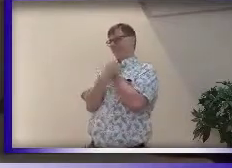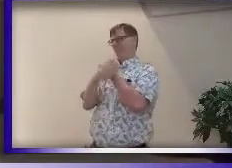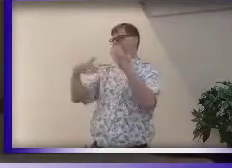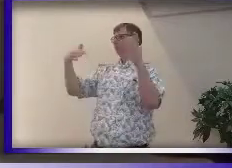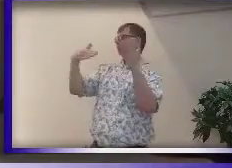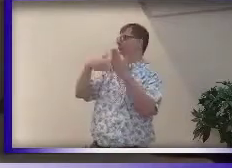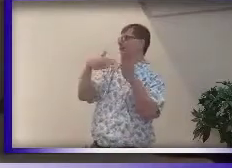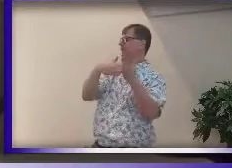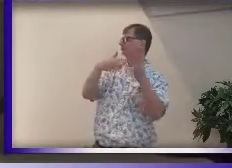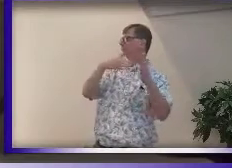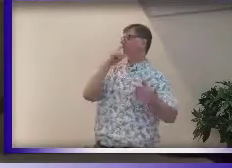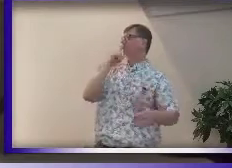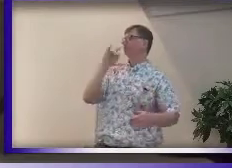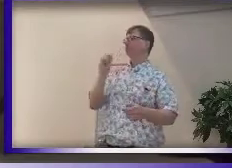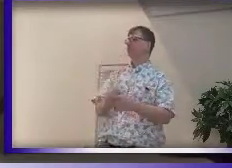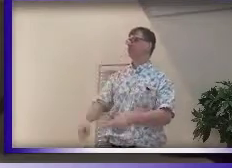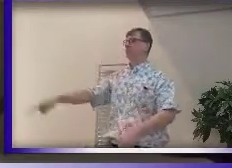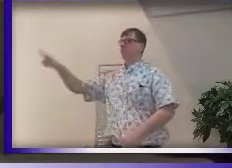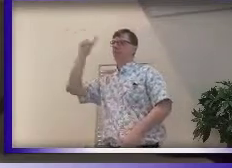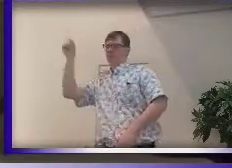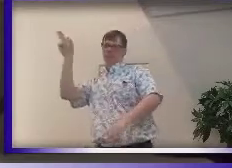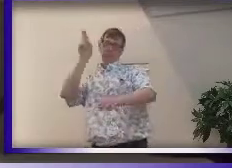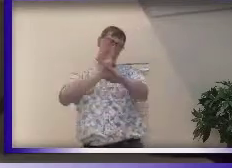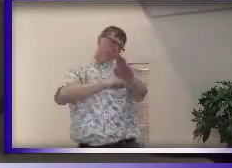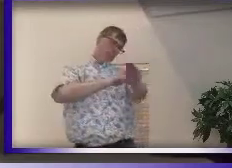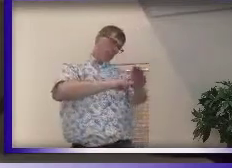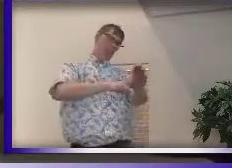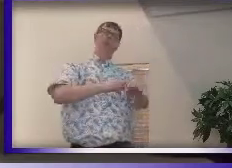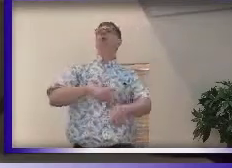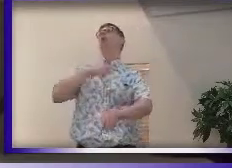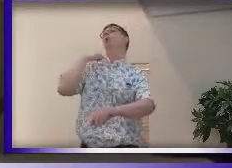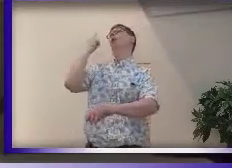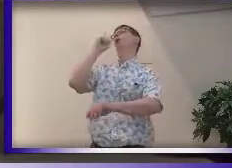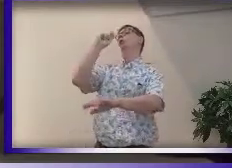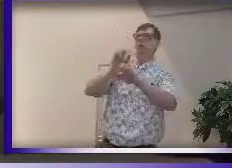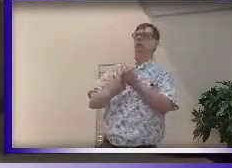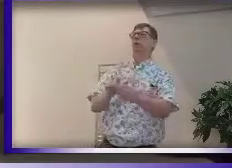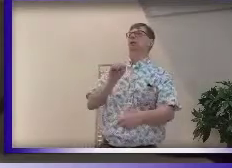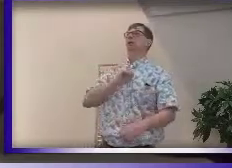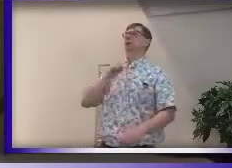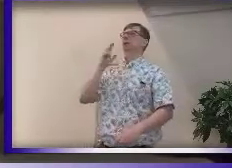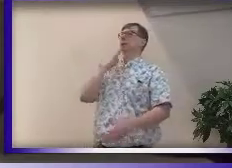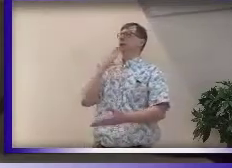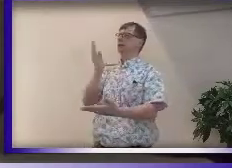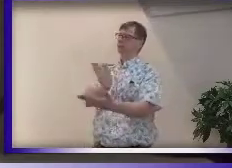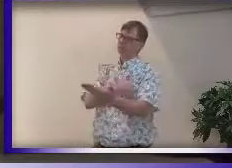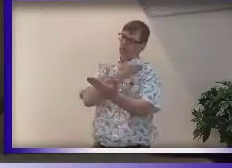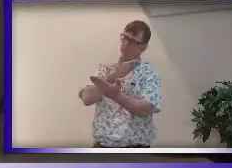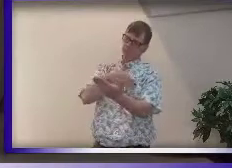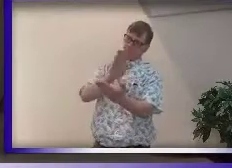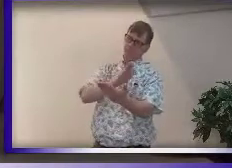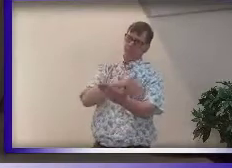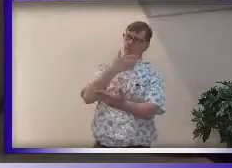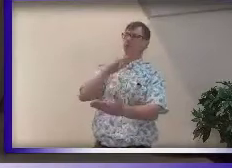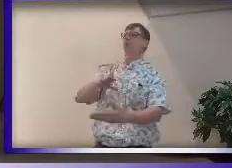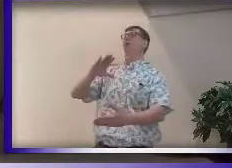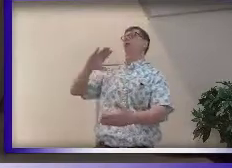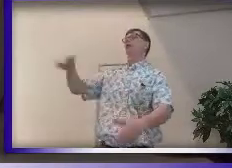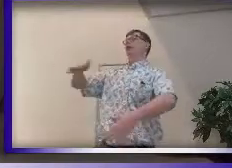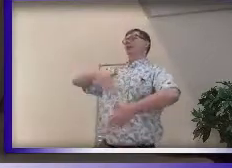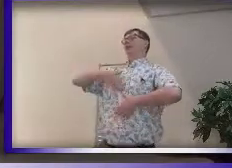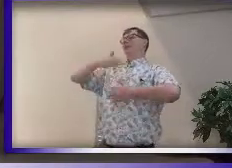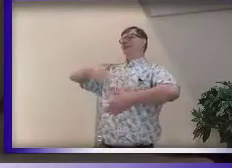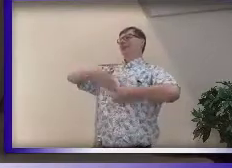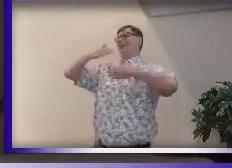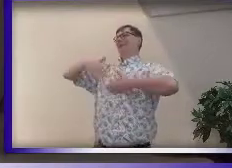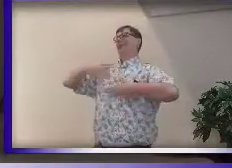sang. And the joy of just these simple little pleasures. Mm-hmm. How do we carry that through after